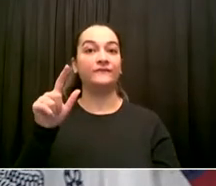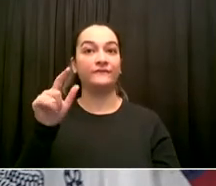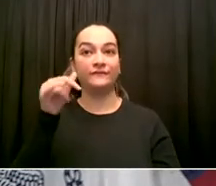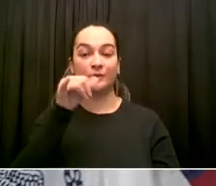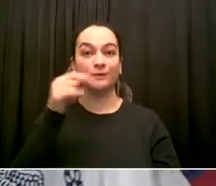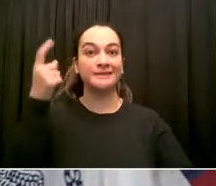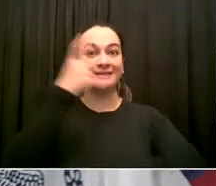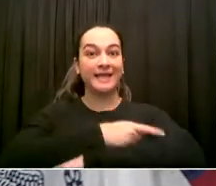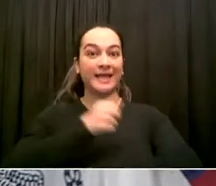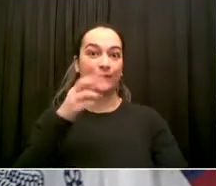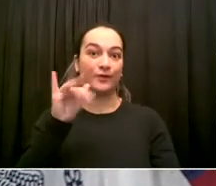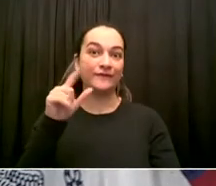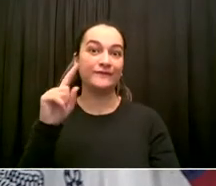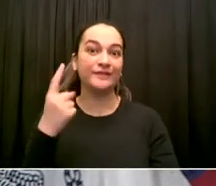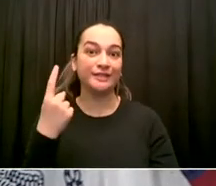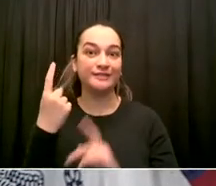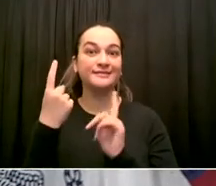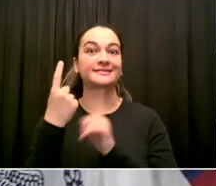Borough president.